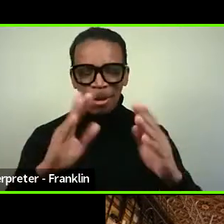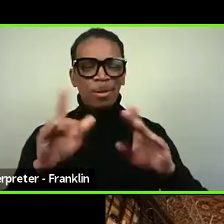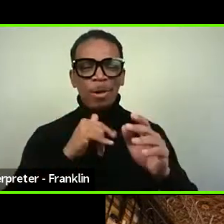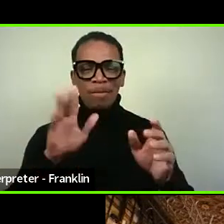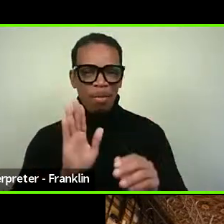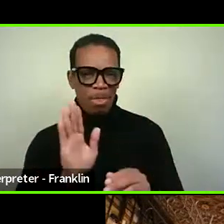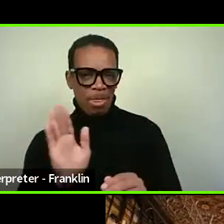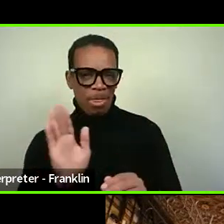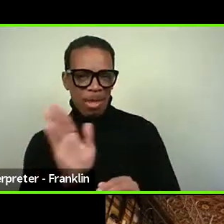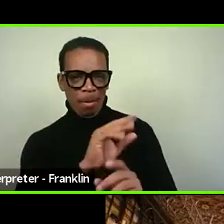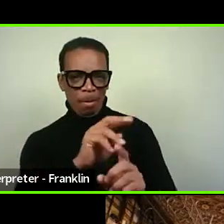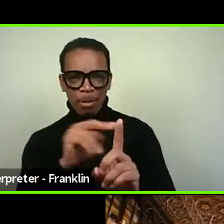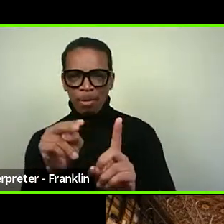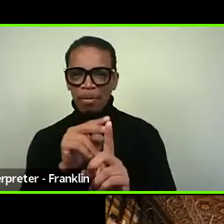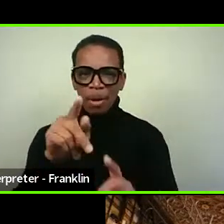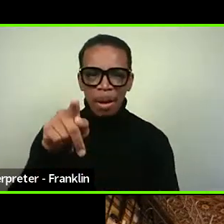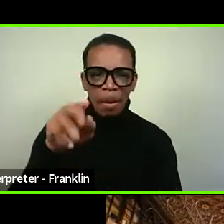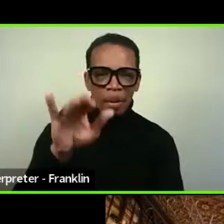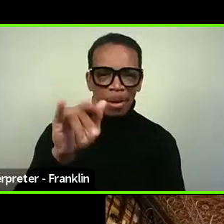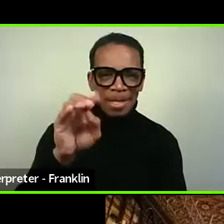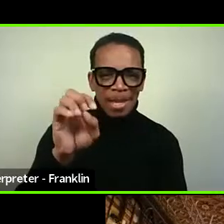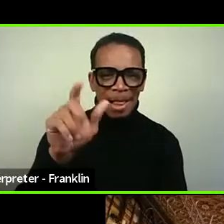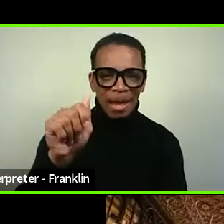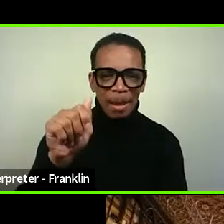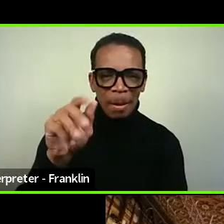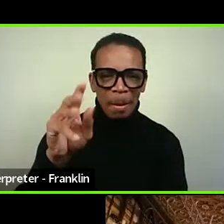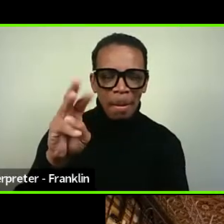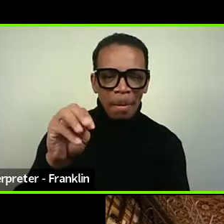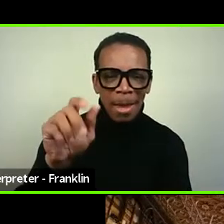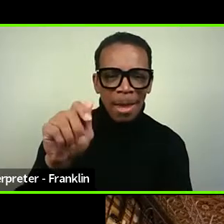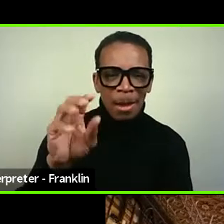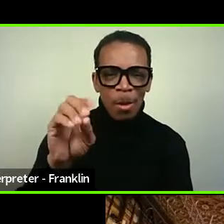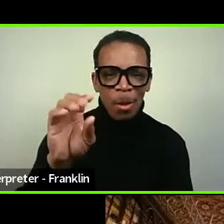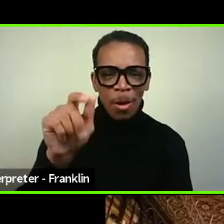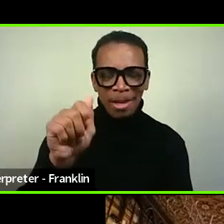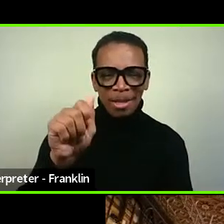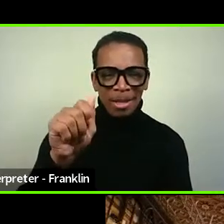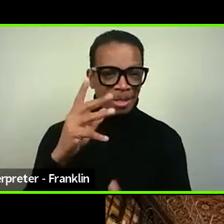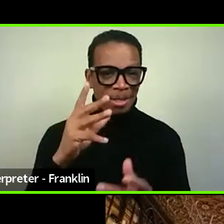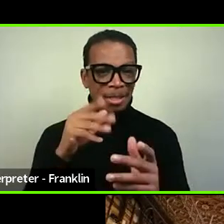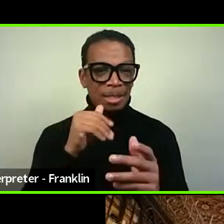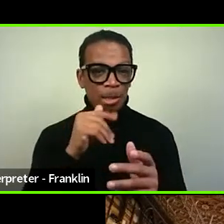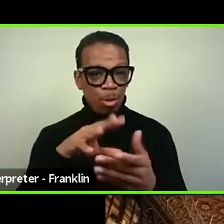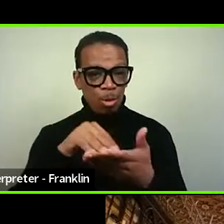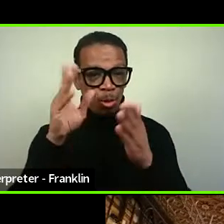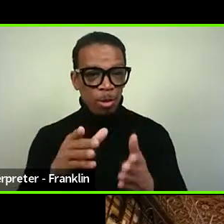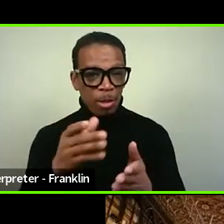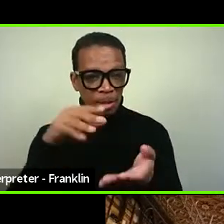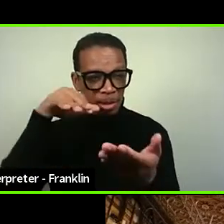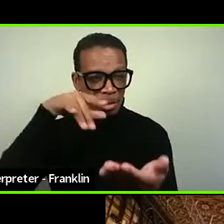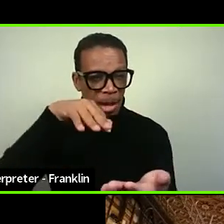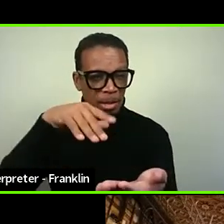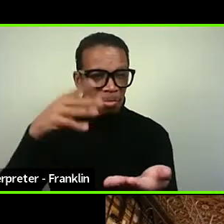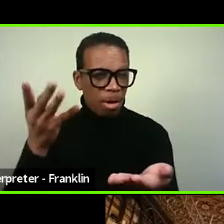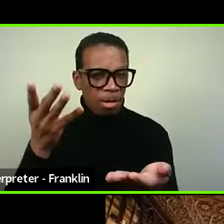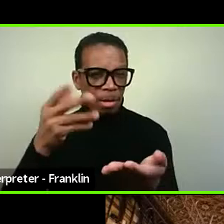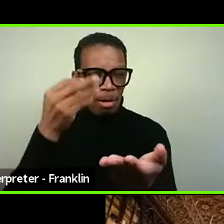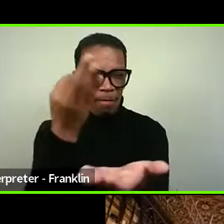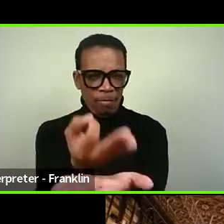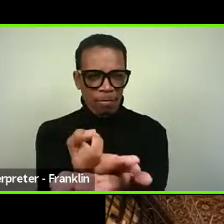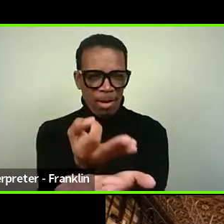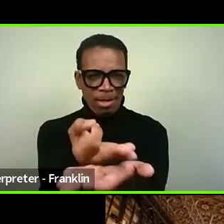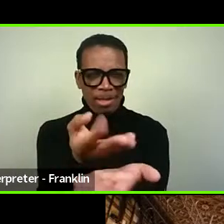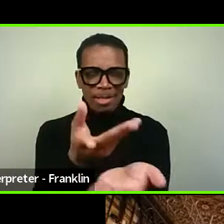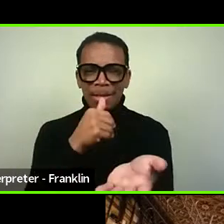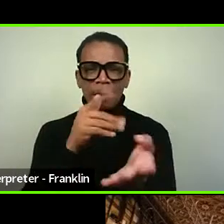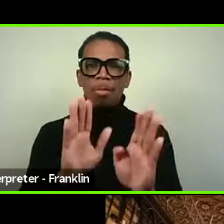perspectives, we have Priscilla Mayoa, who is currently a student studying finance and has had